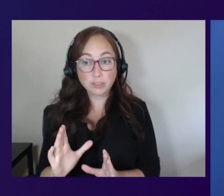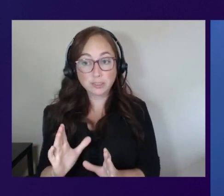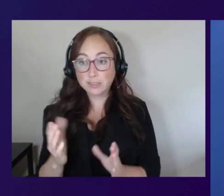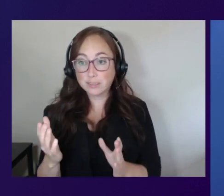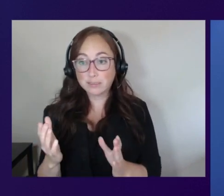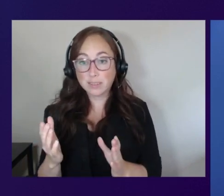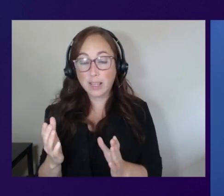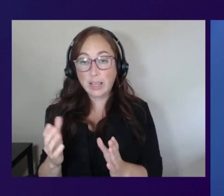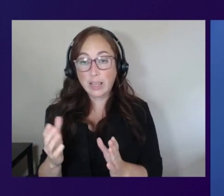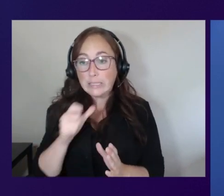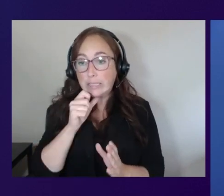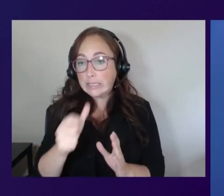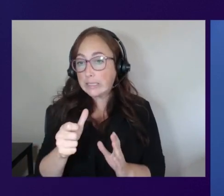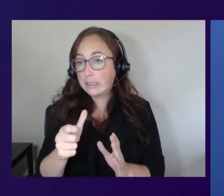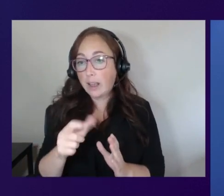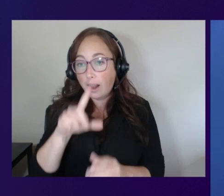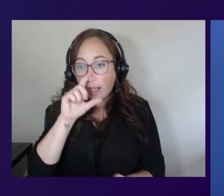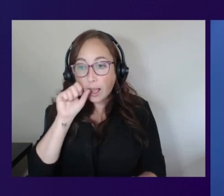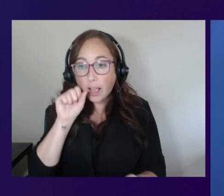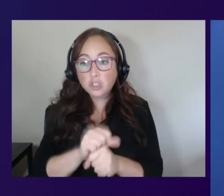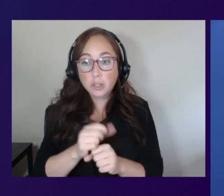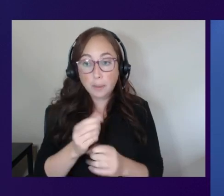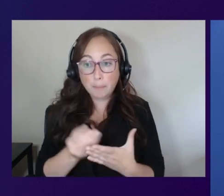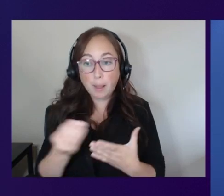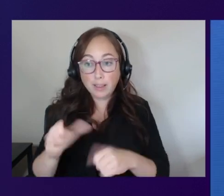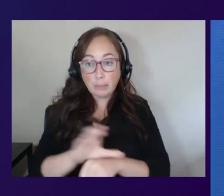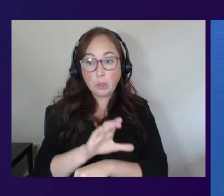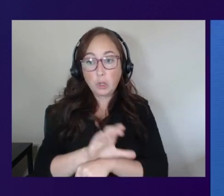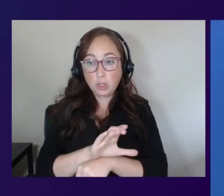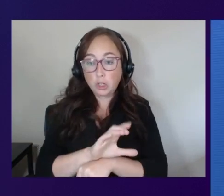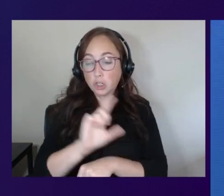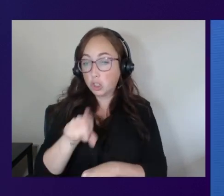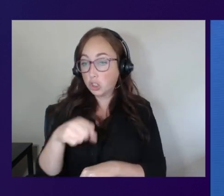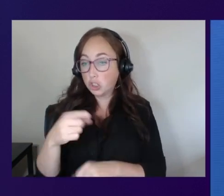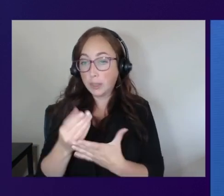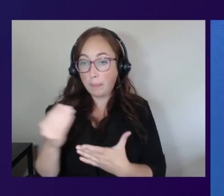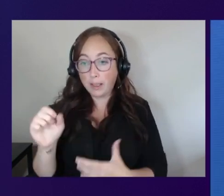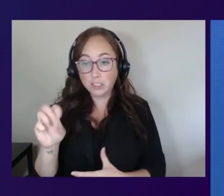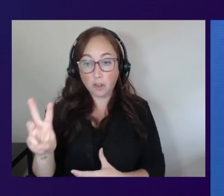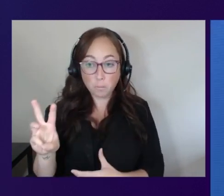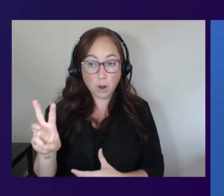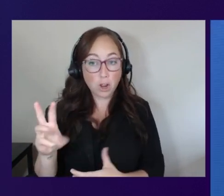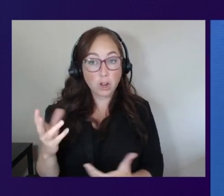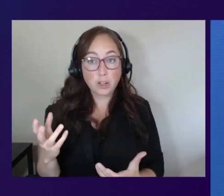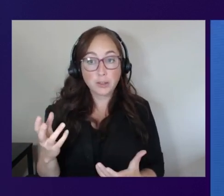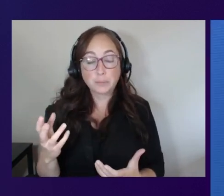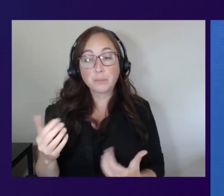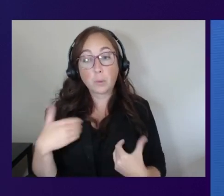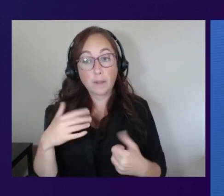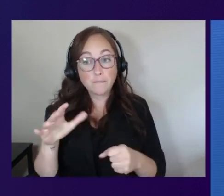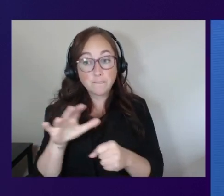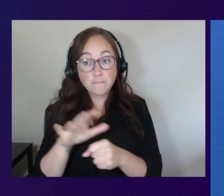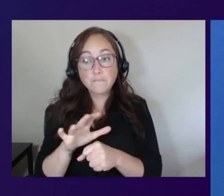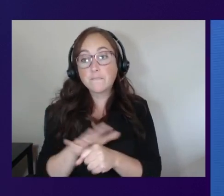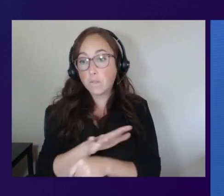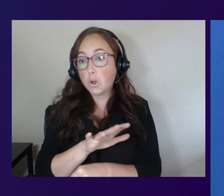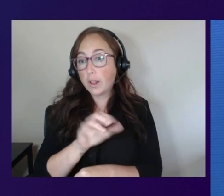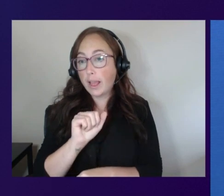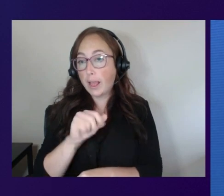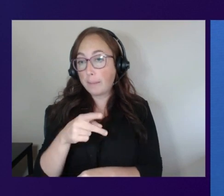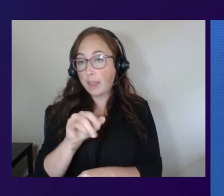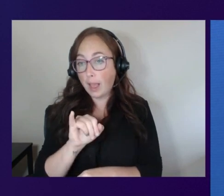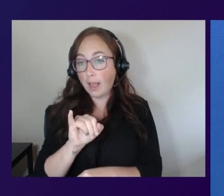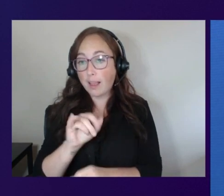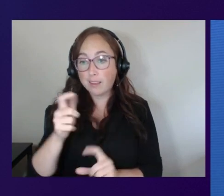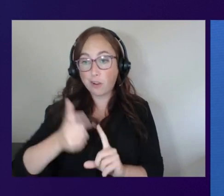of buying physical hardware anymore. Yes, and we have, a full set of API to automate those processes as well. Like